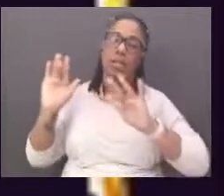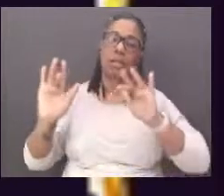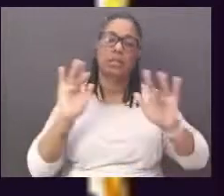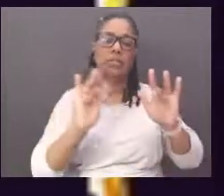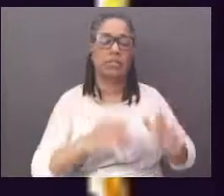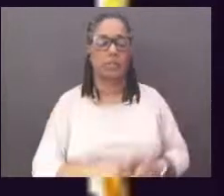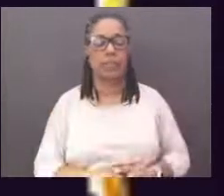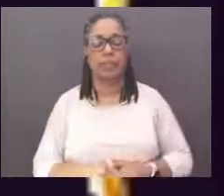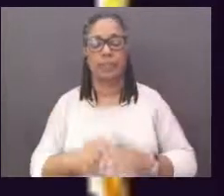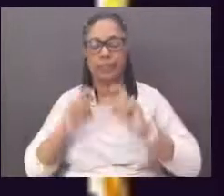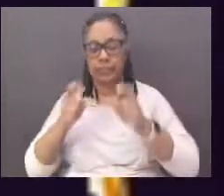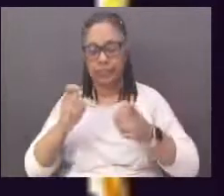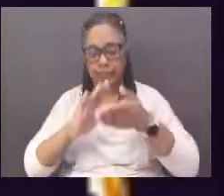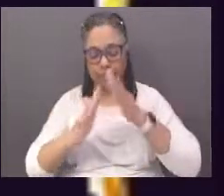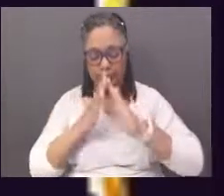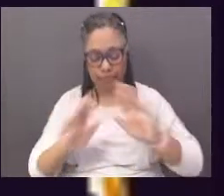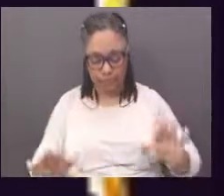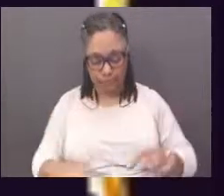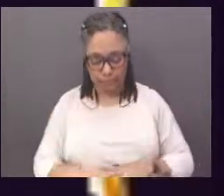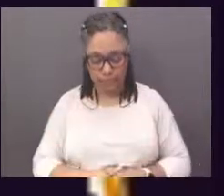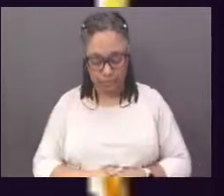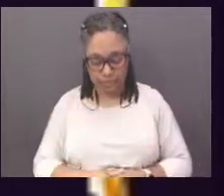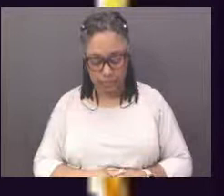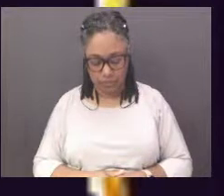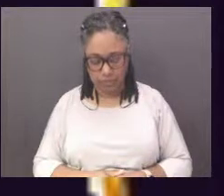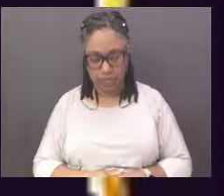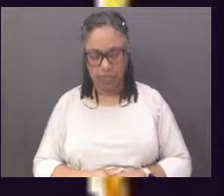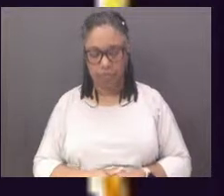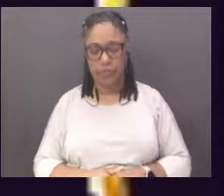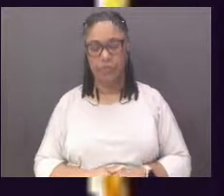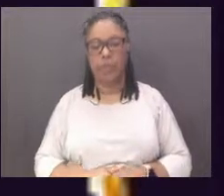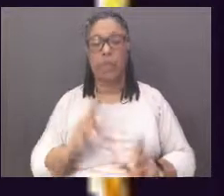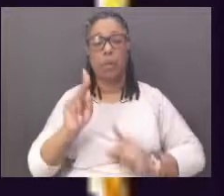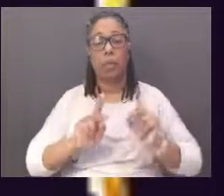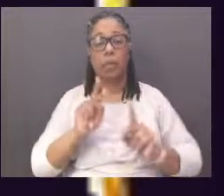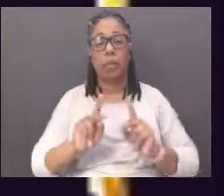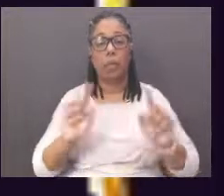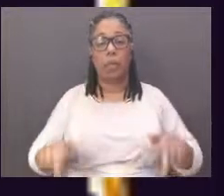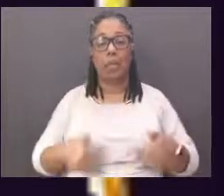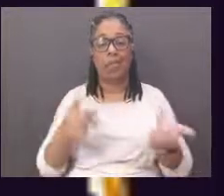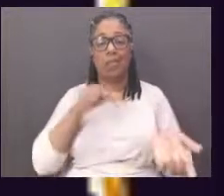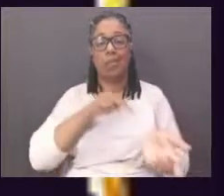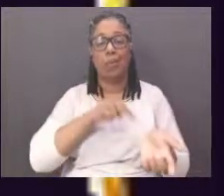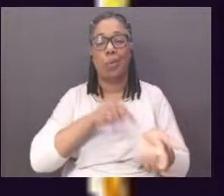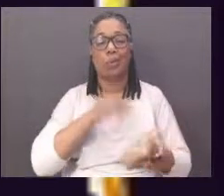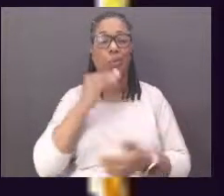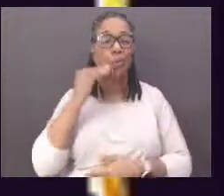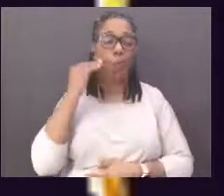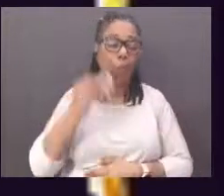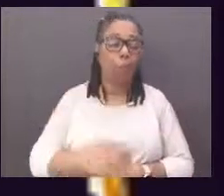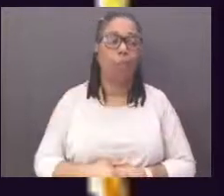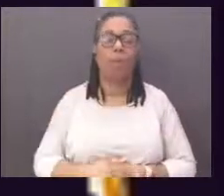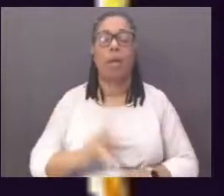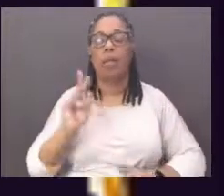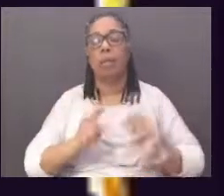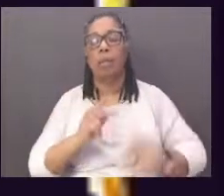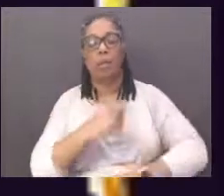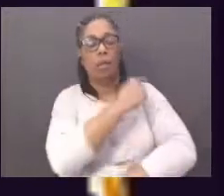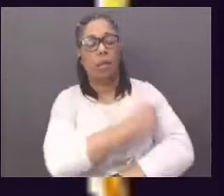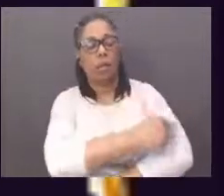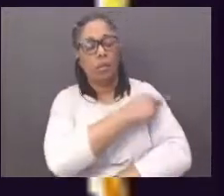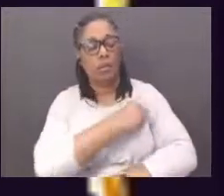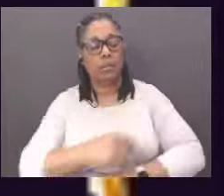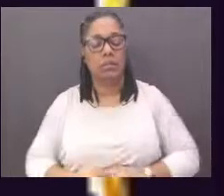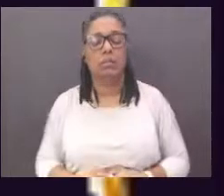dear Father. Give peace to the ones that's in the nursing homes, the hospitals, and the ones that's sitting in a